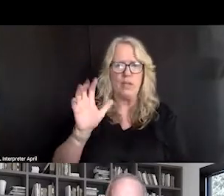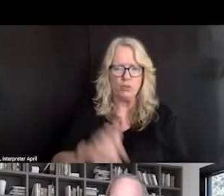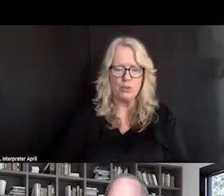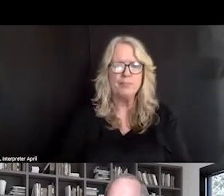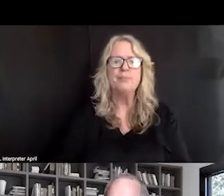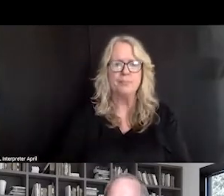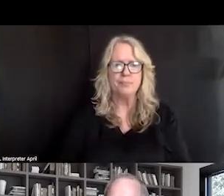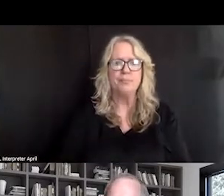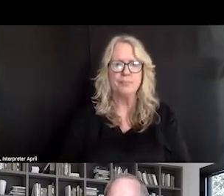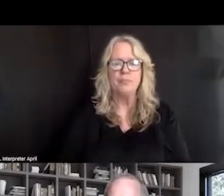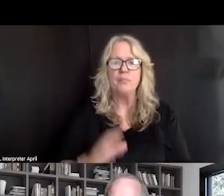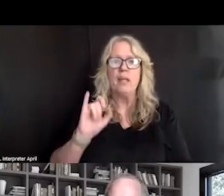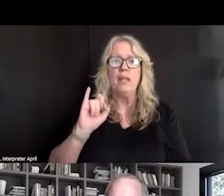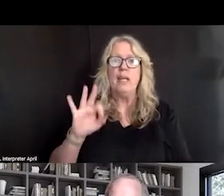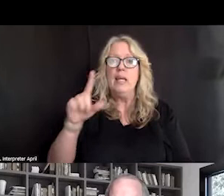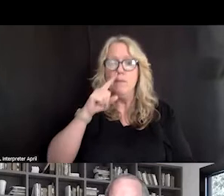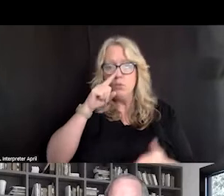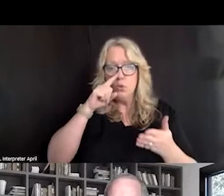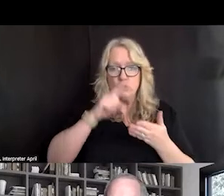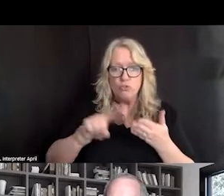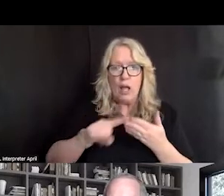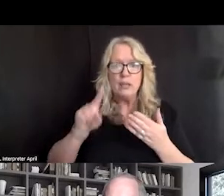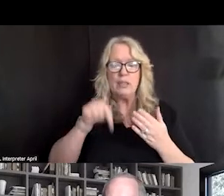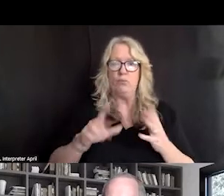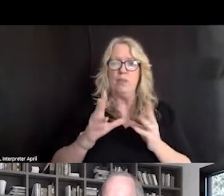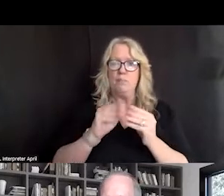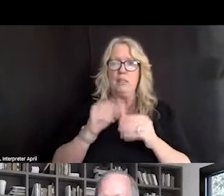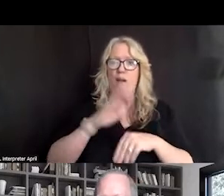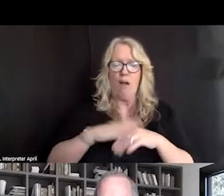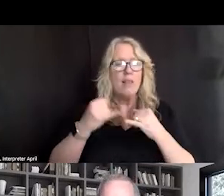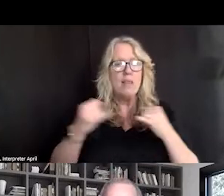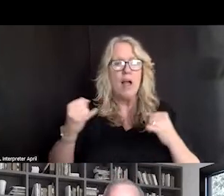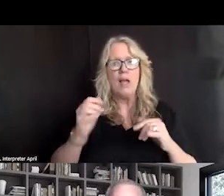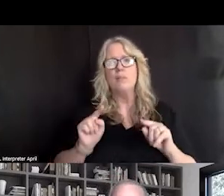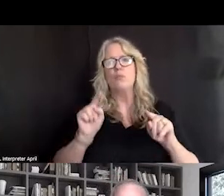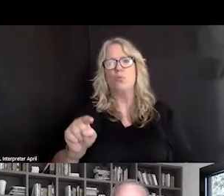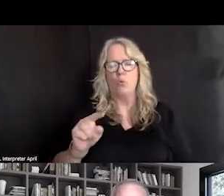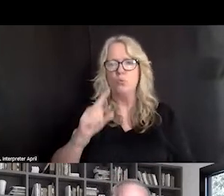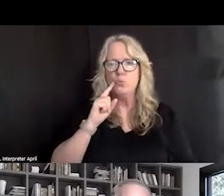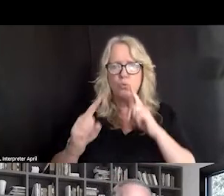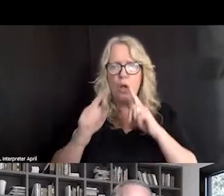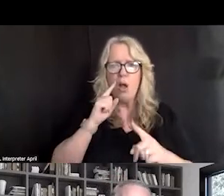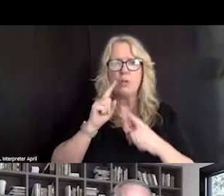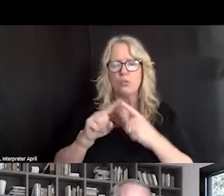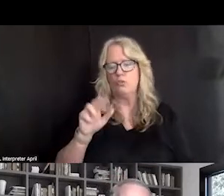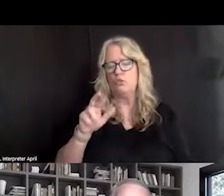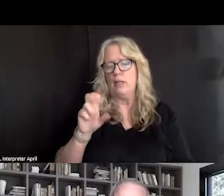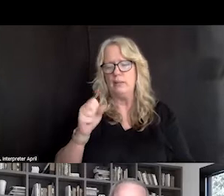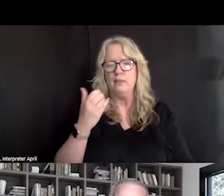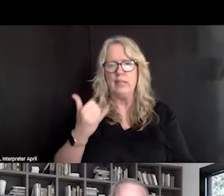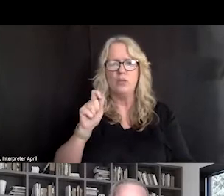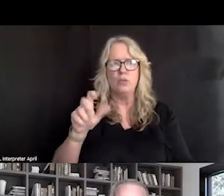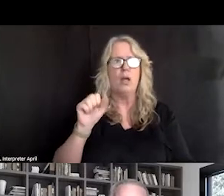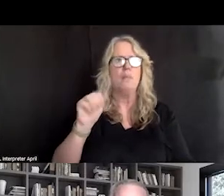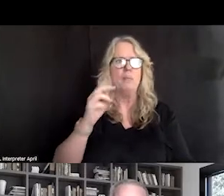If you're tracking this meeting online, you can go to talk.crisisnow.com, where you can see all